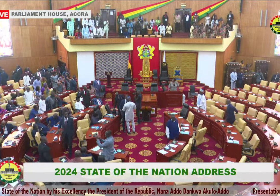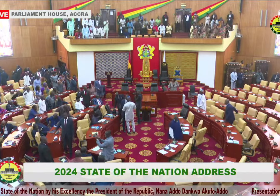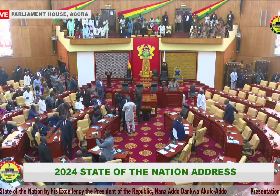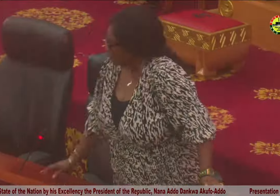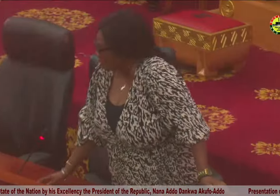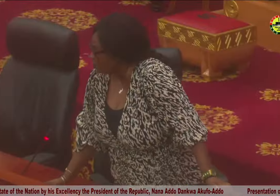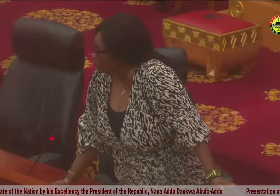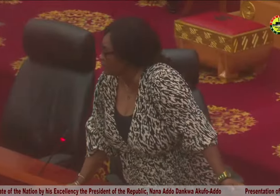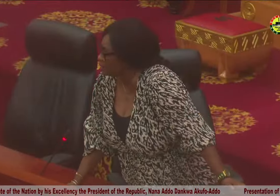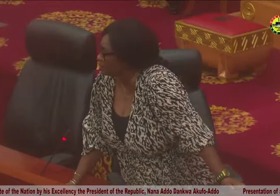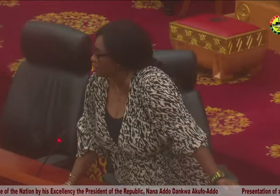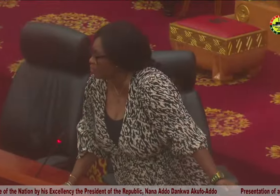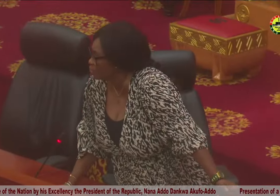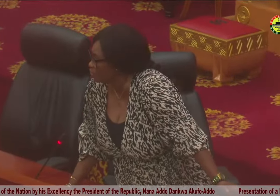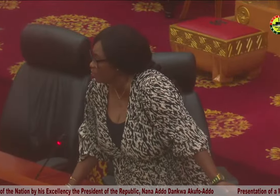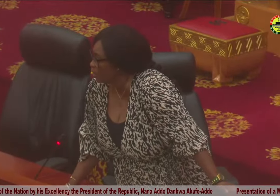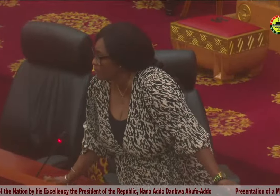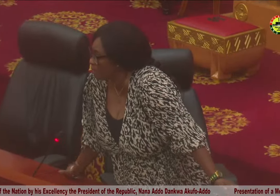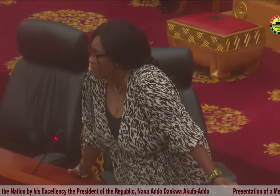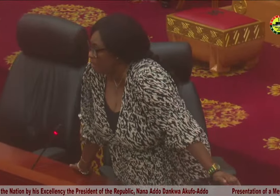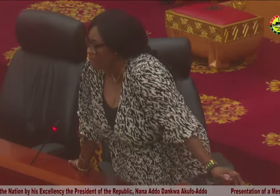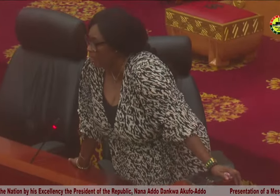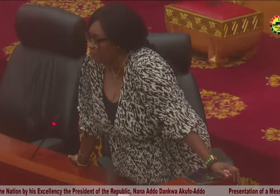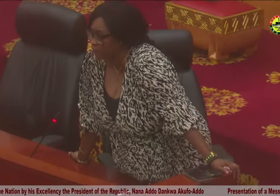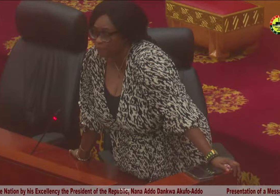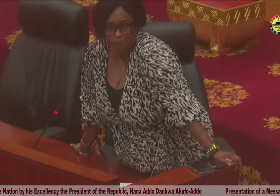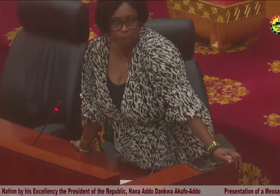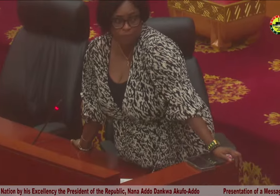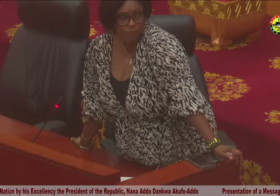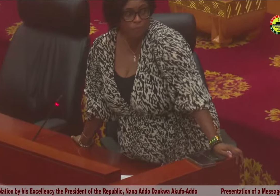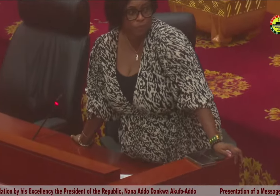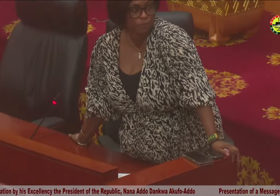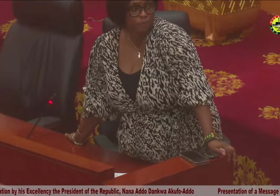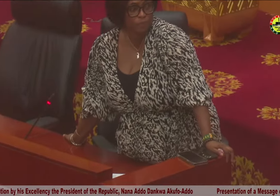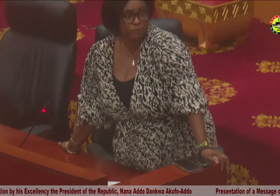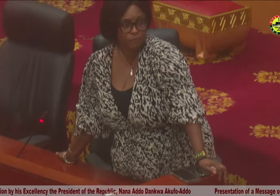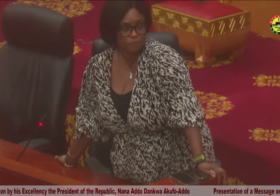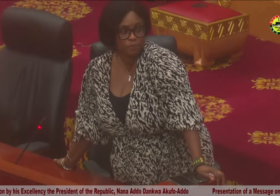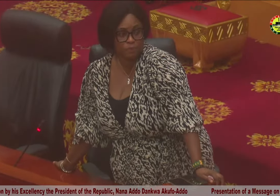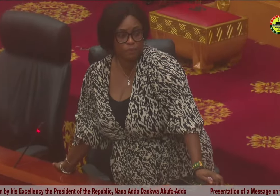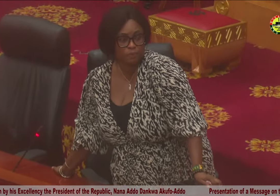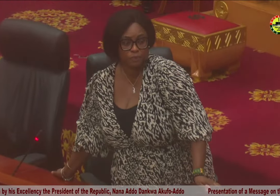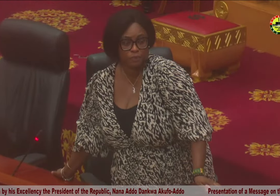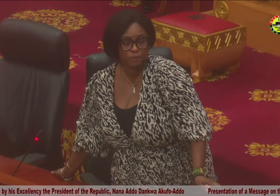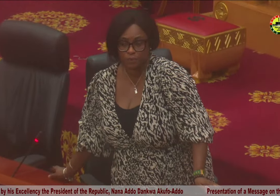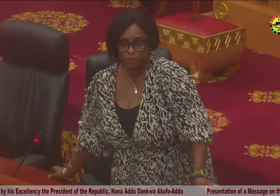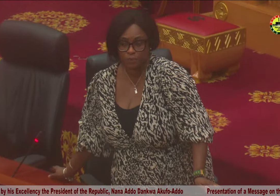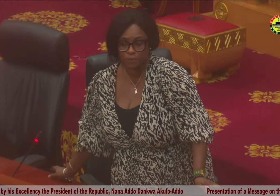Justice vice president is also AR arriving